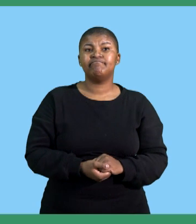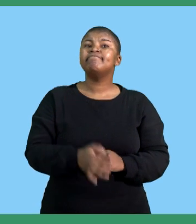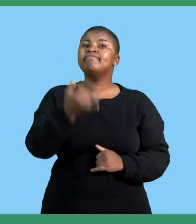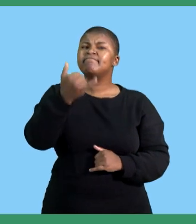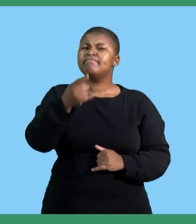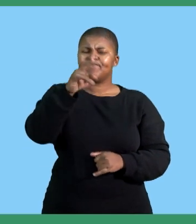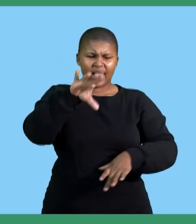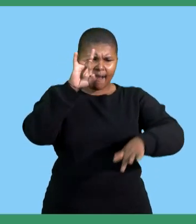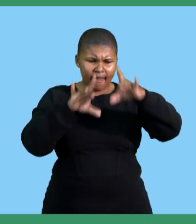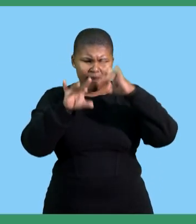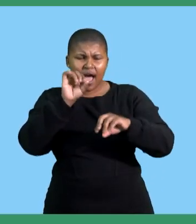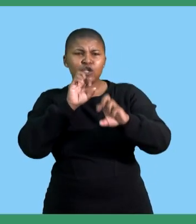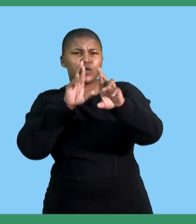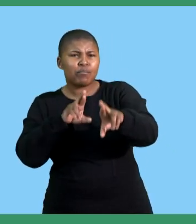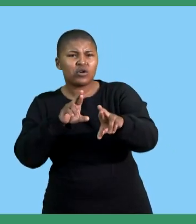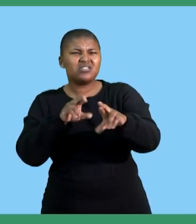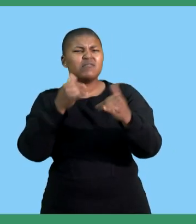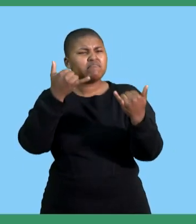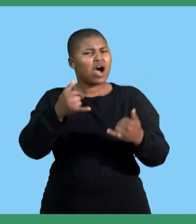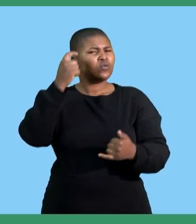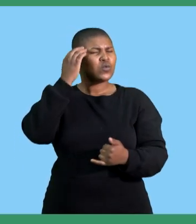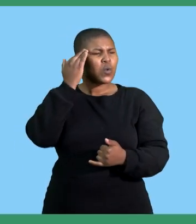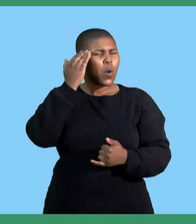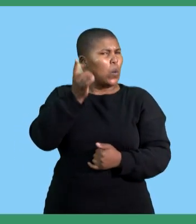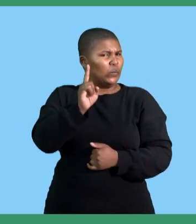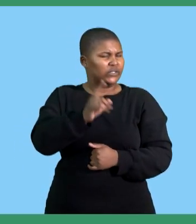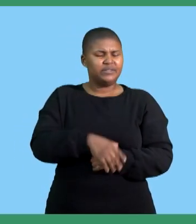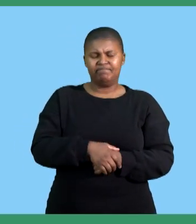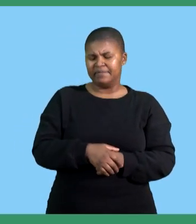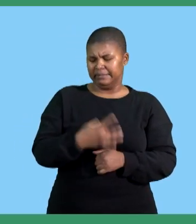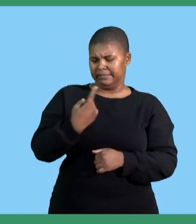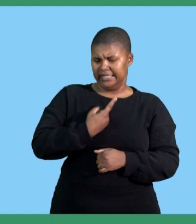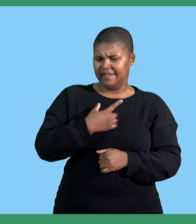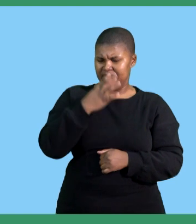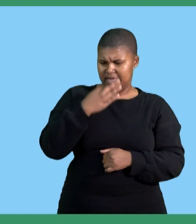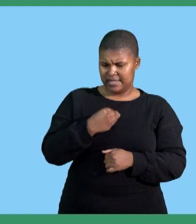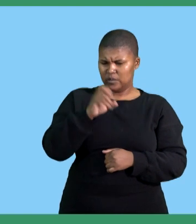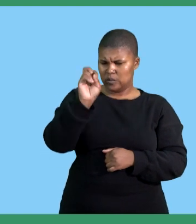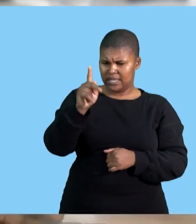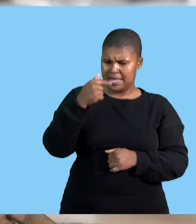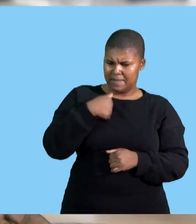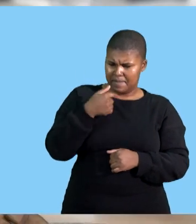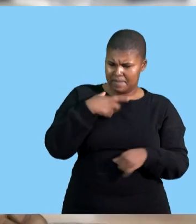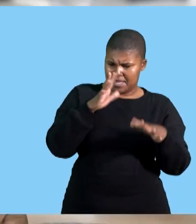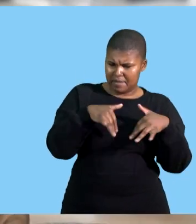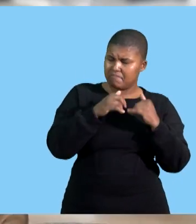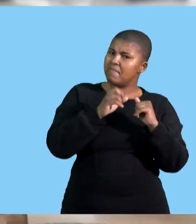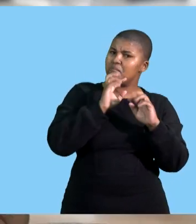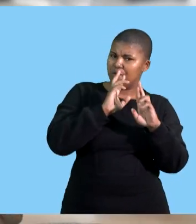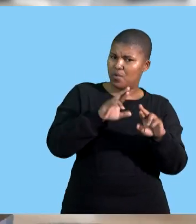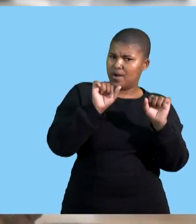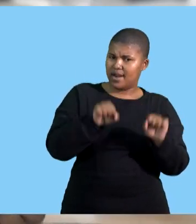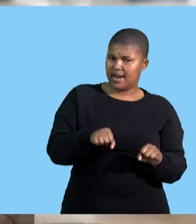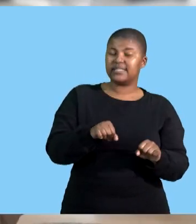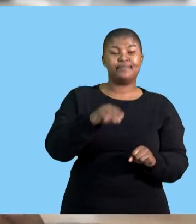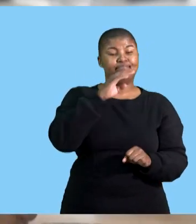business report. Does it contain relevant information? So surely you would be having your report in your hand